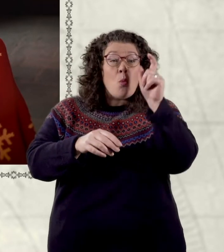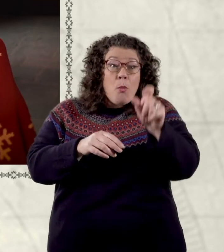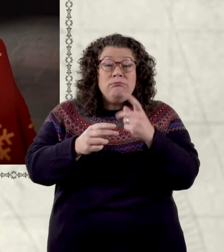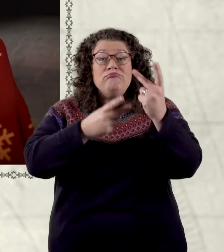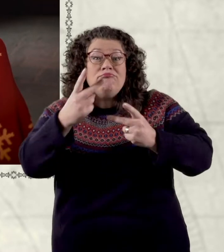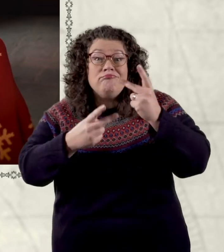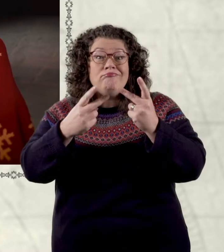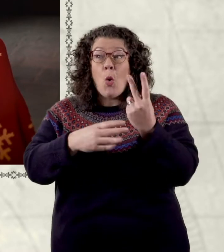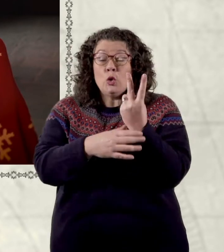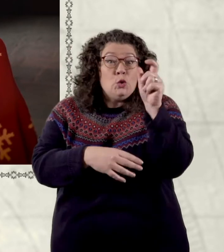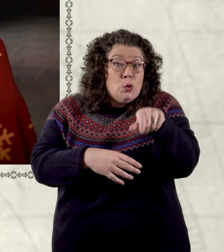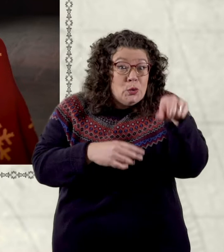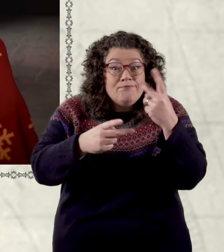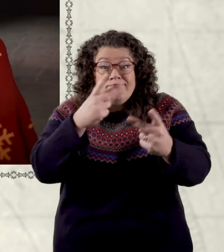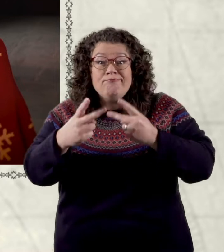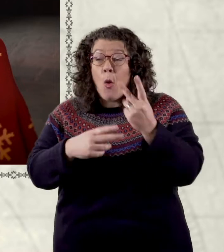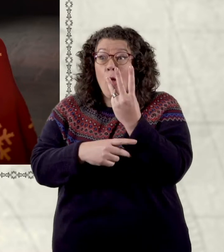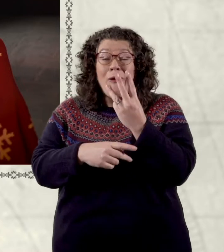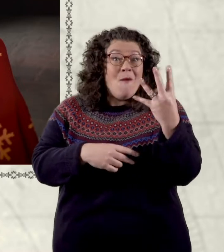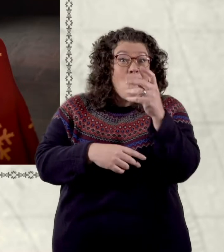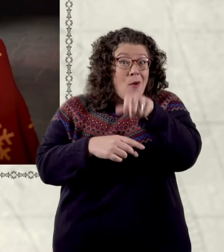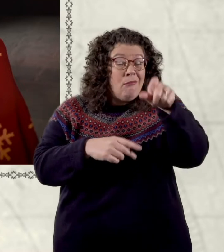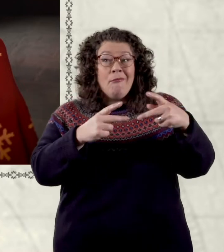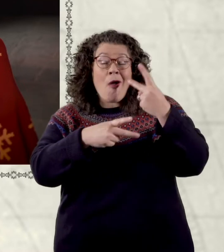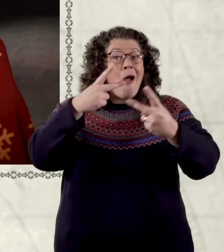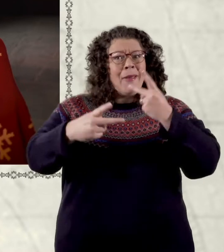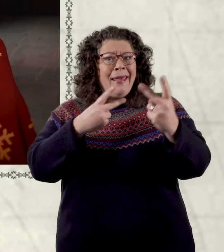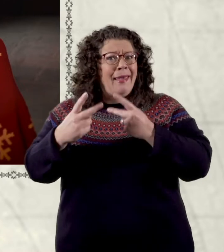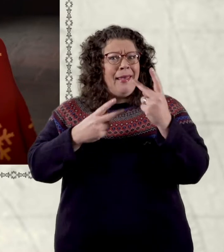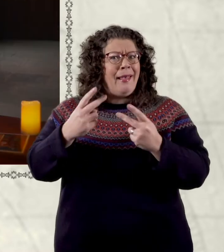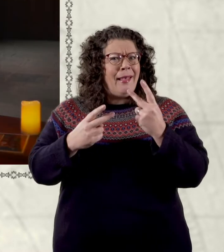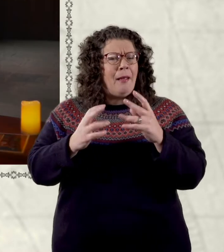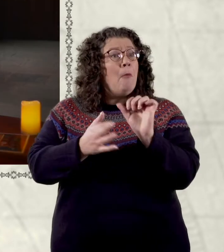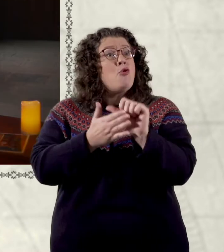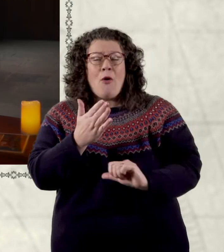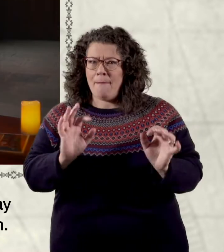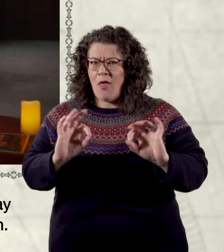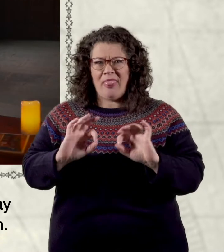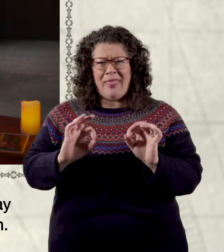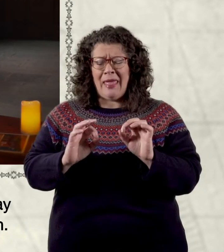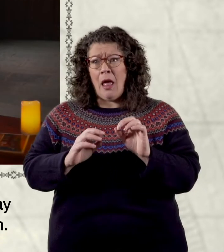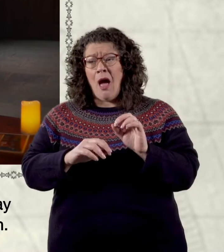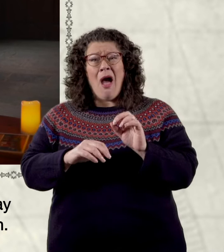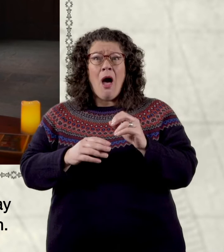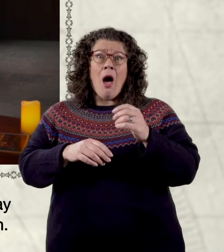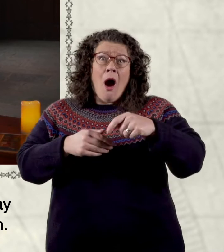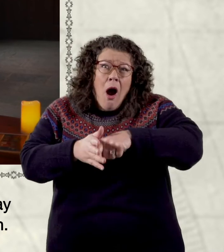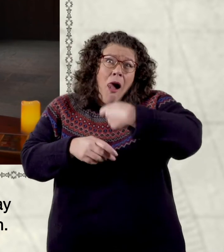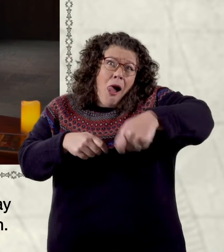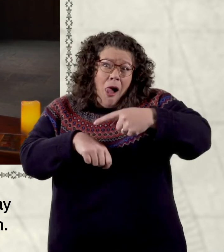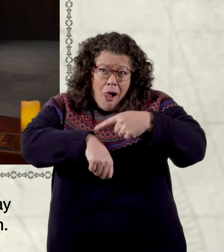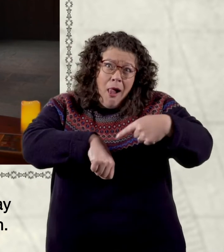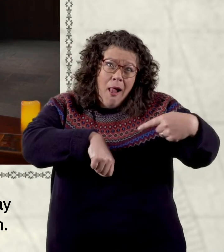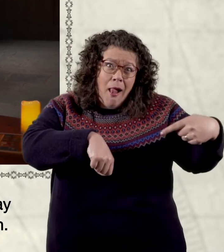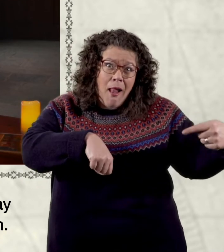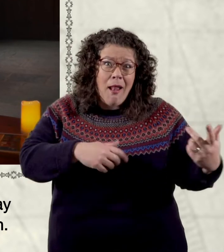no set program to the service. Service could last for hours. And then everyone would go home,